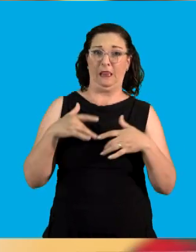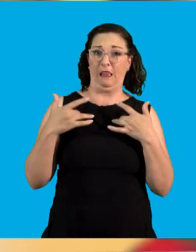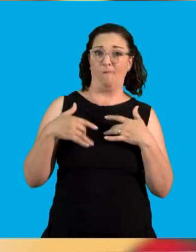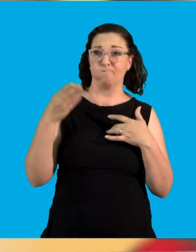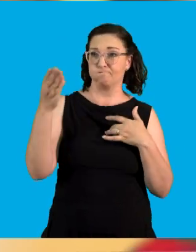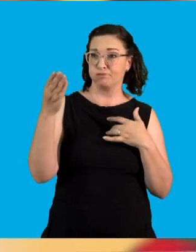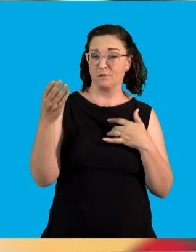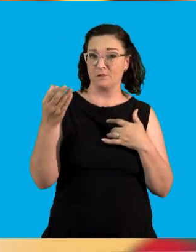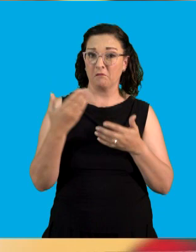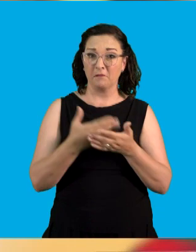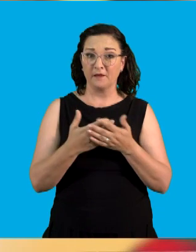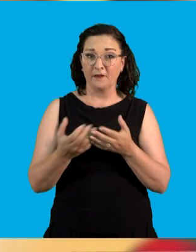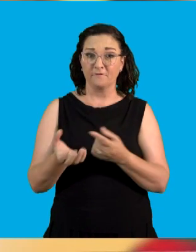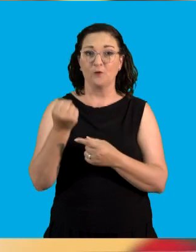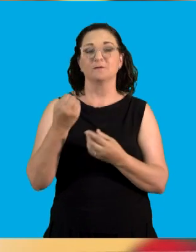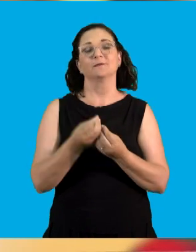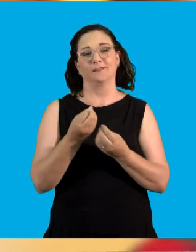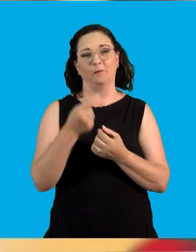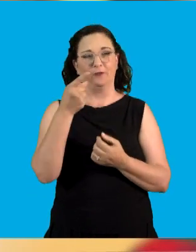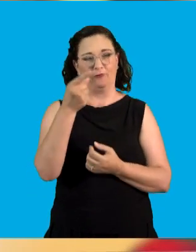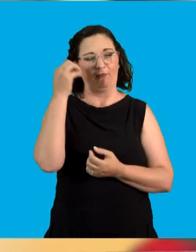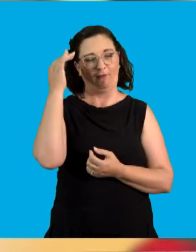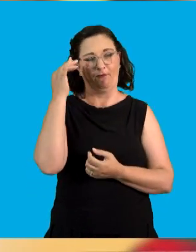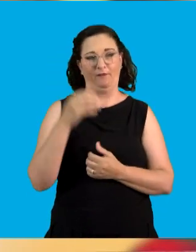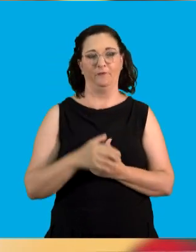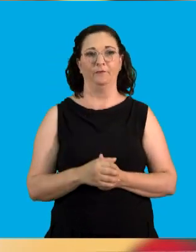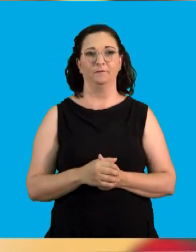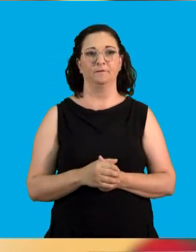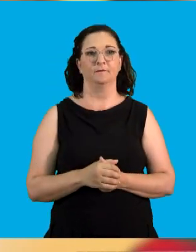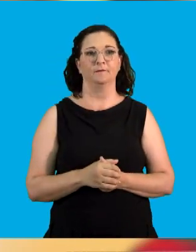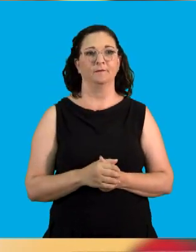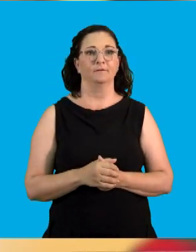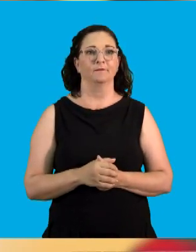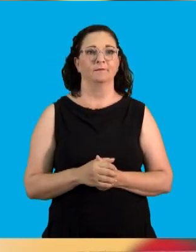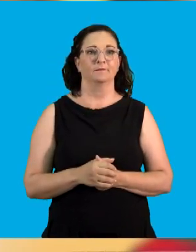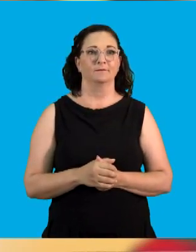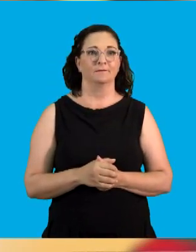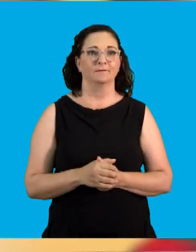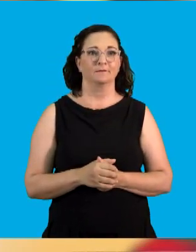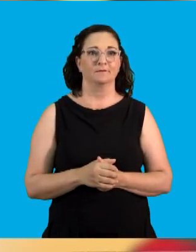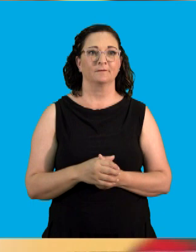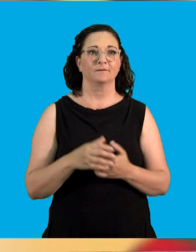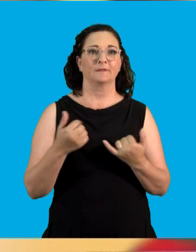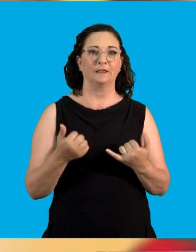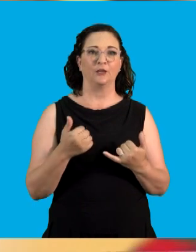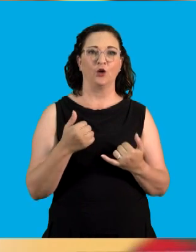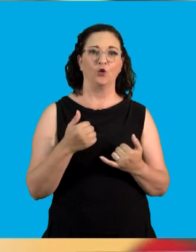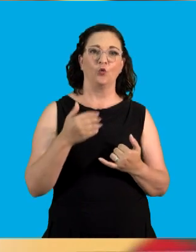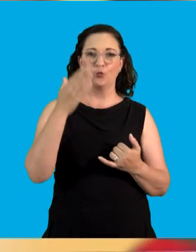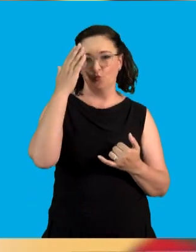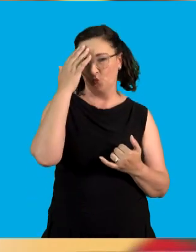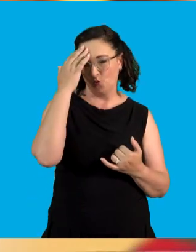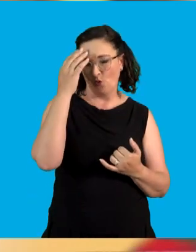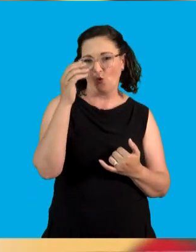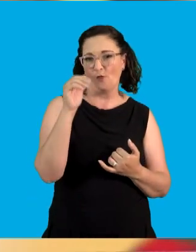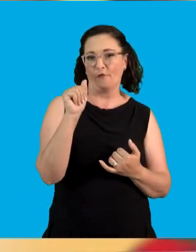stars that are next to us, okay? It's something to think about. Now that we have looked at the Alpha Centauri, we